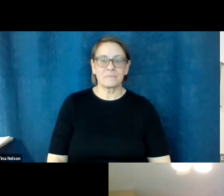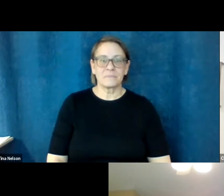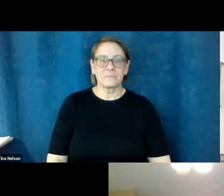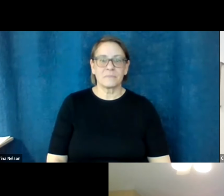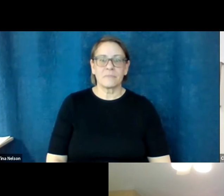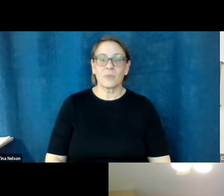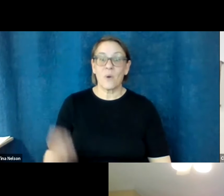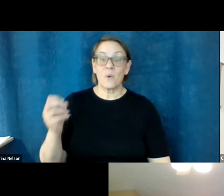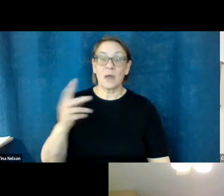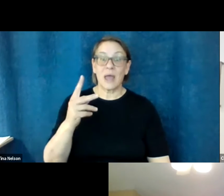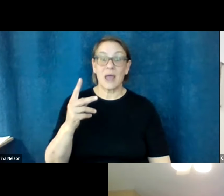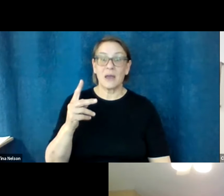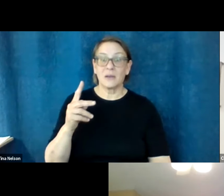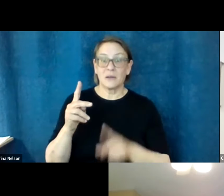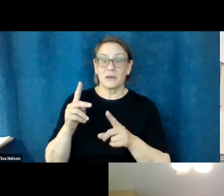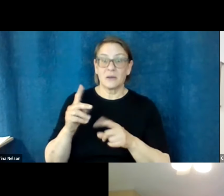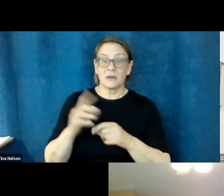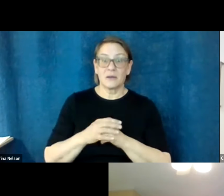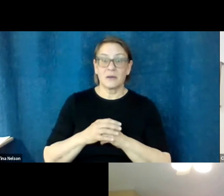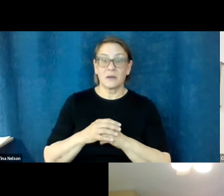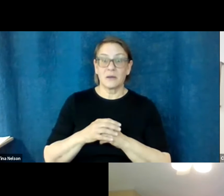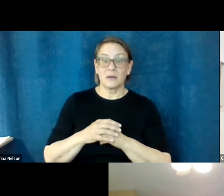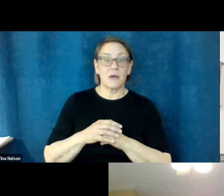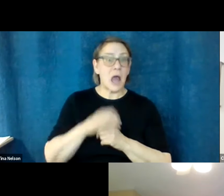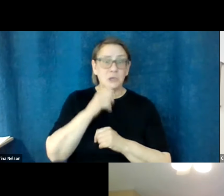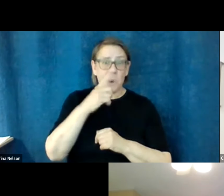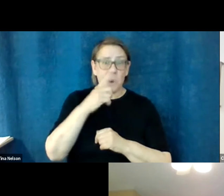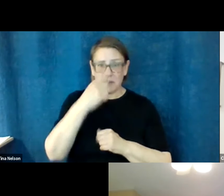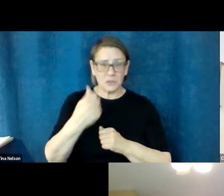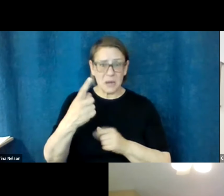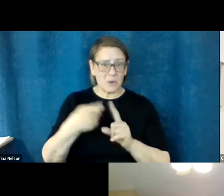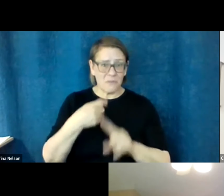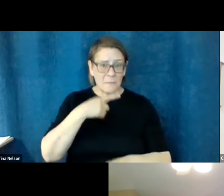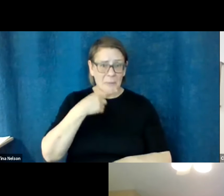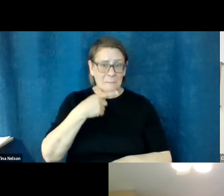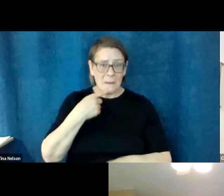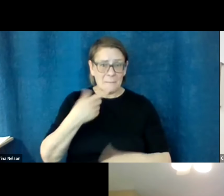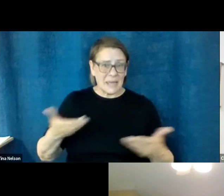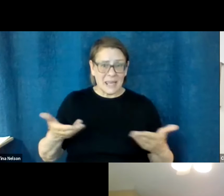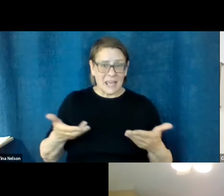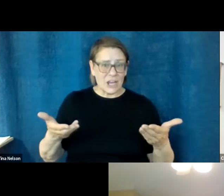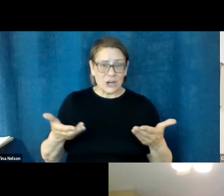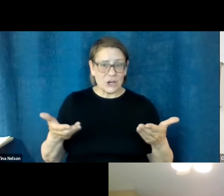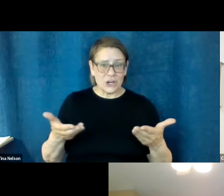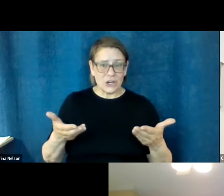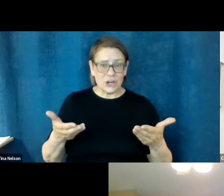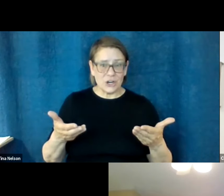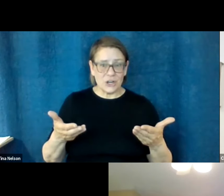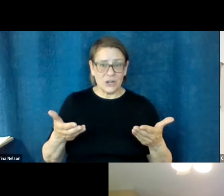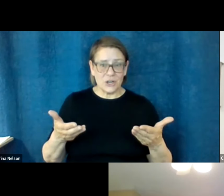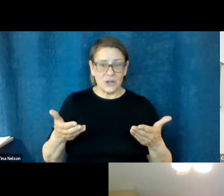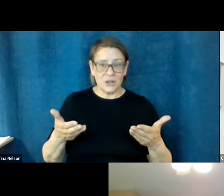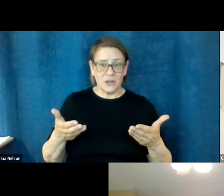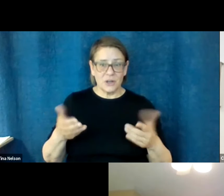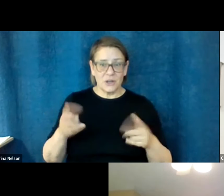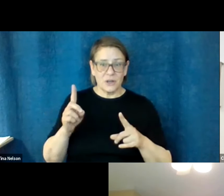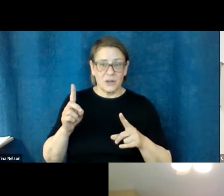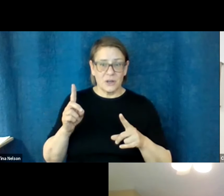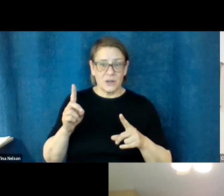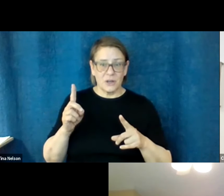All right. Um, I don't think we had anybody in the public in this meeting. So we're, we'll have that there.